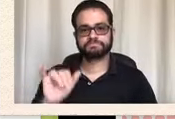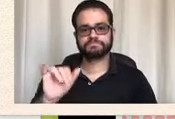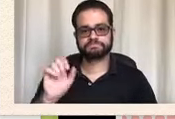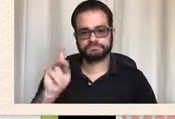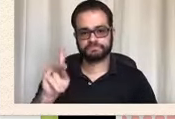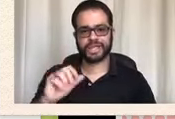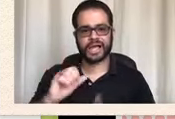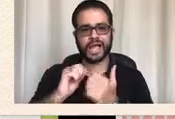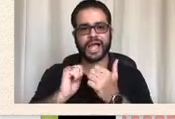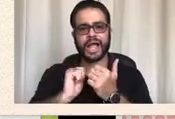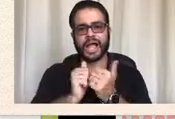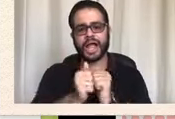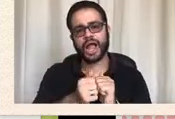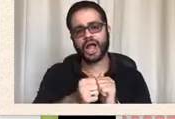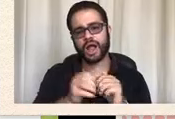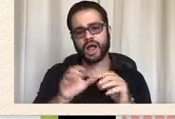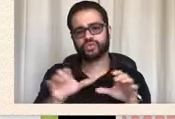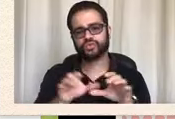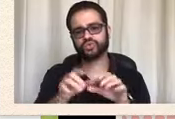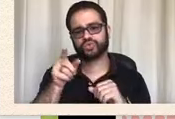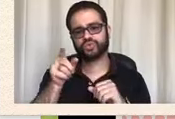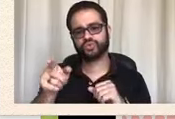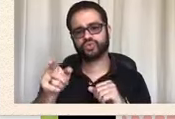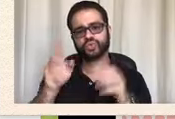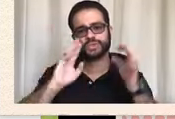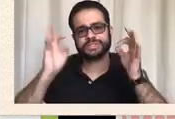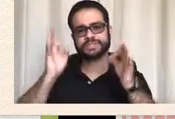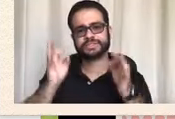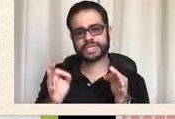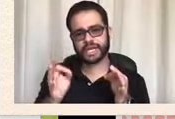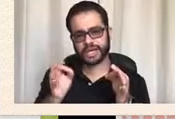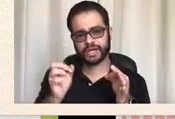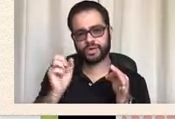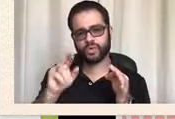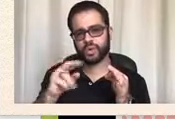design the topics when you're doing meetings?